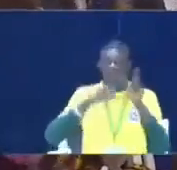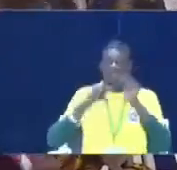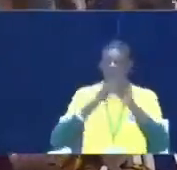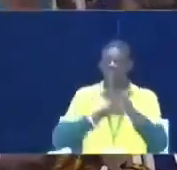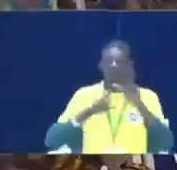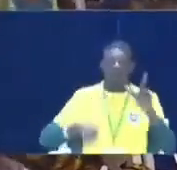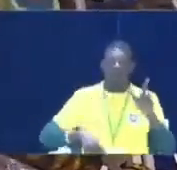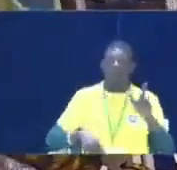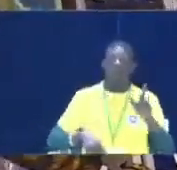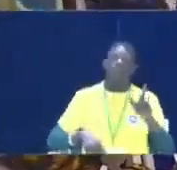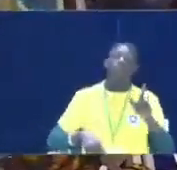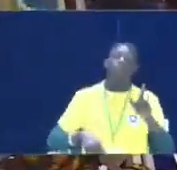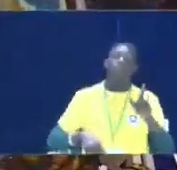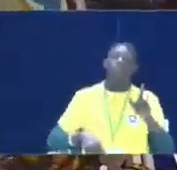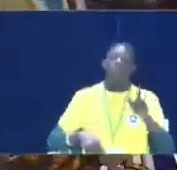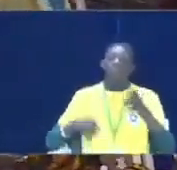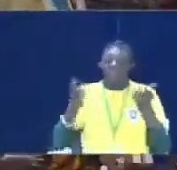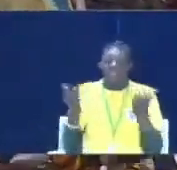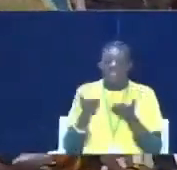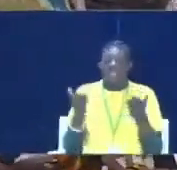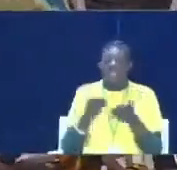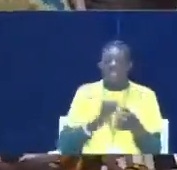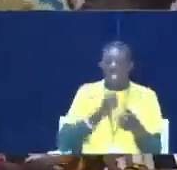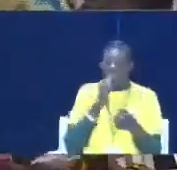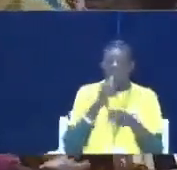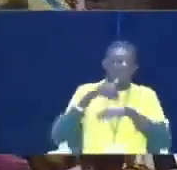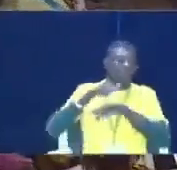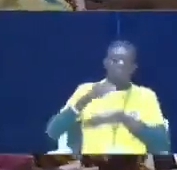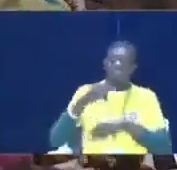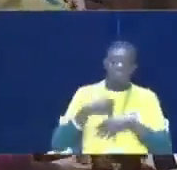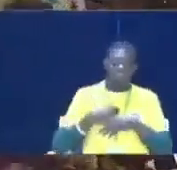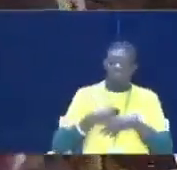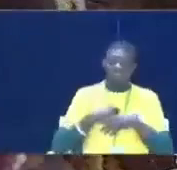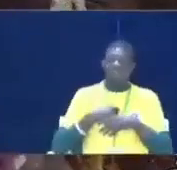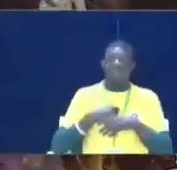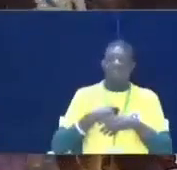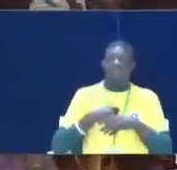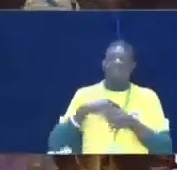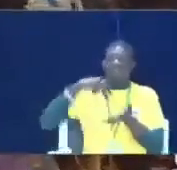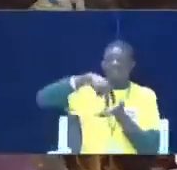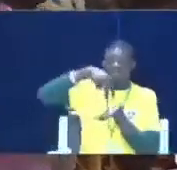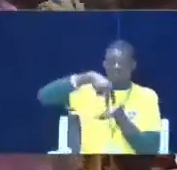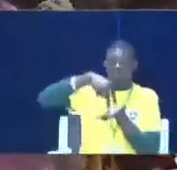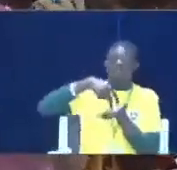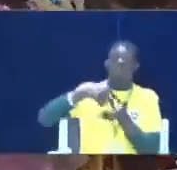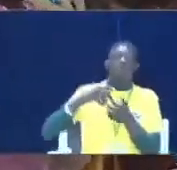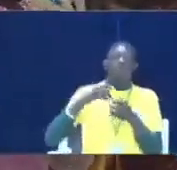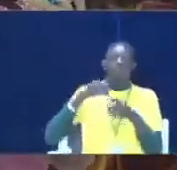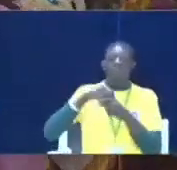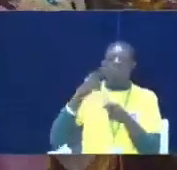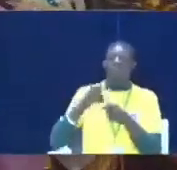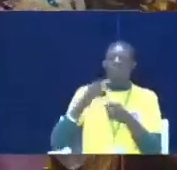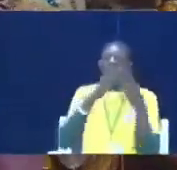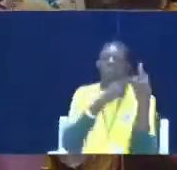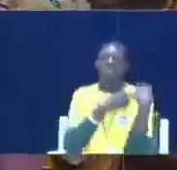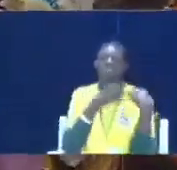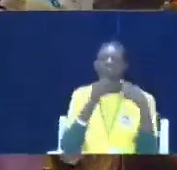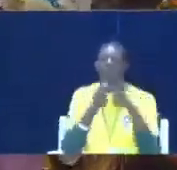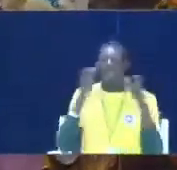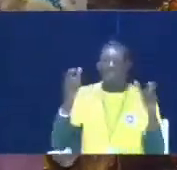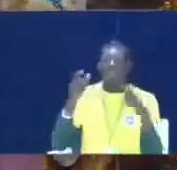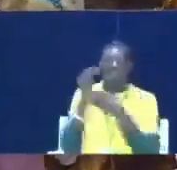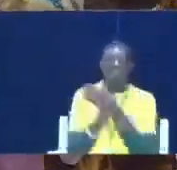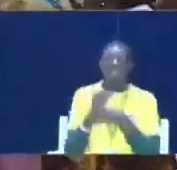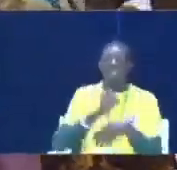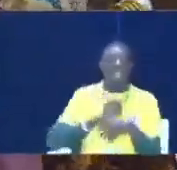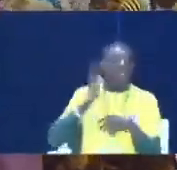Lord, here am I, send me. In this mandate of enlargement, I will go, I will